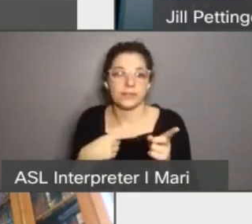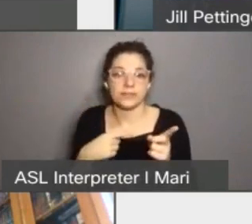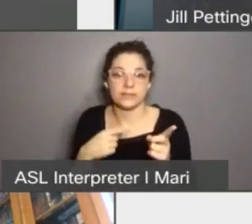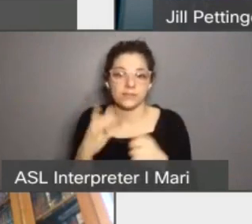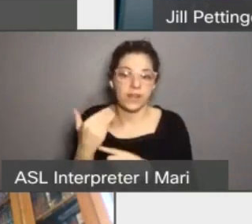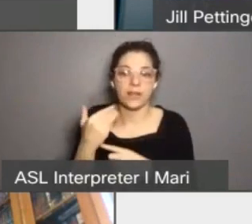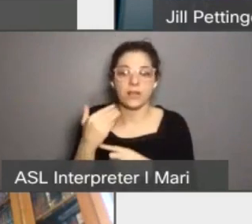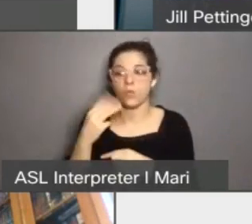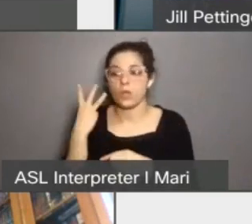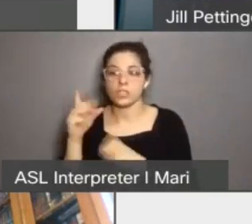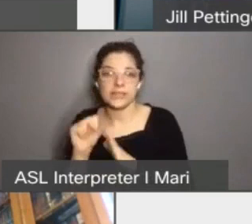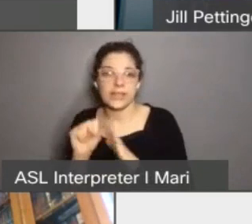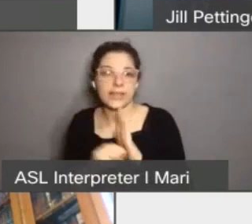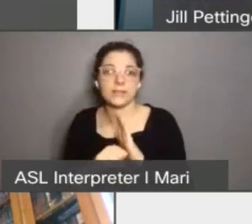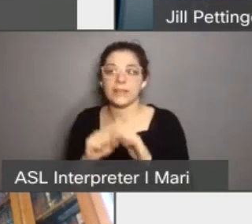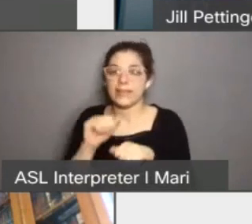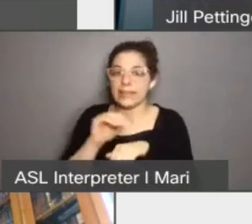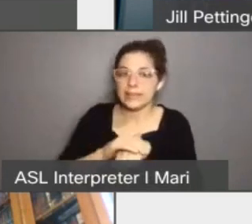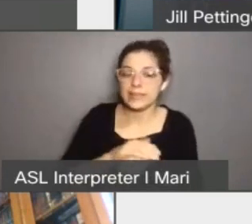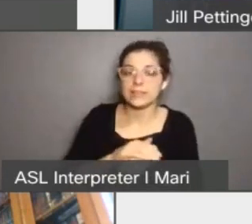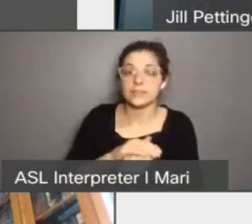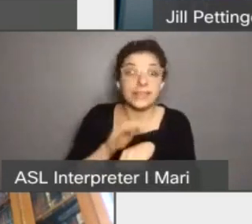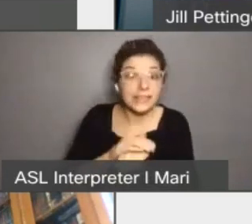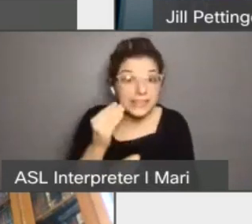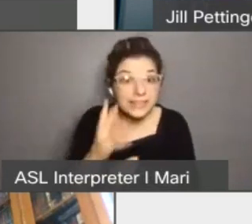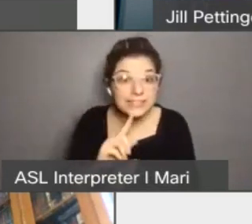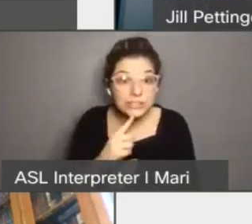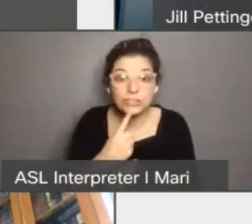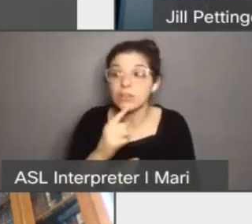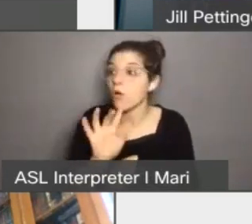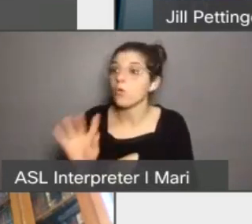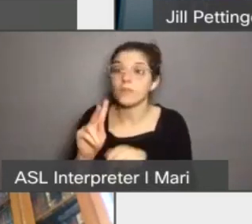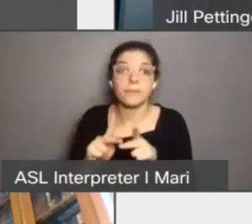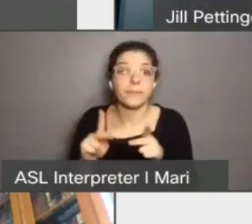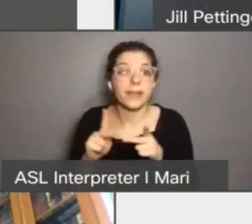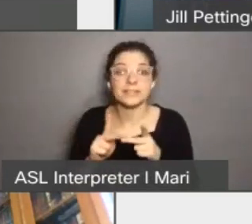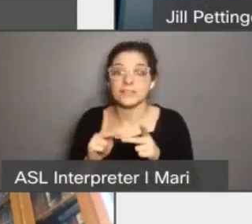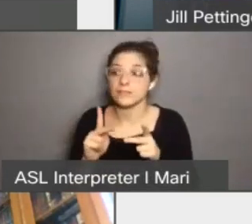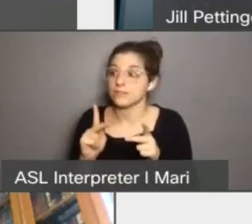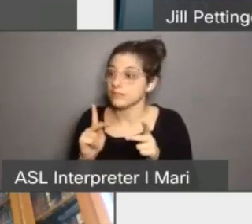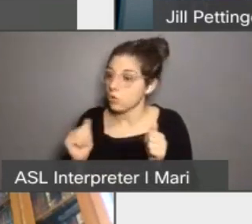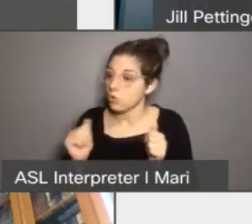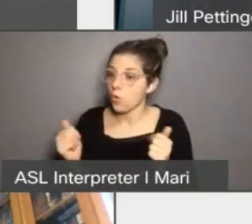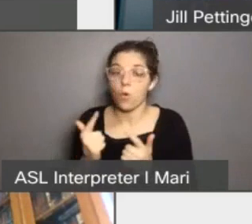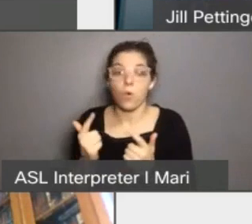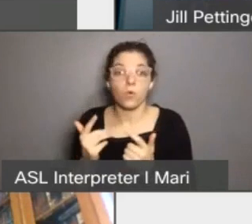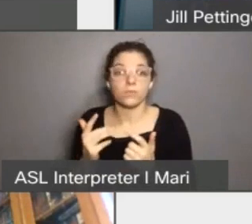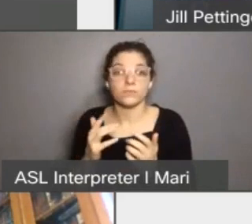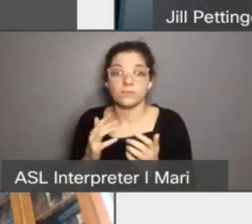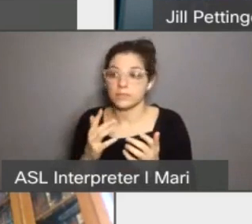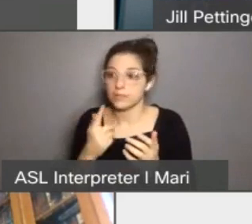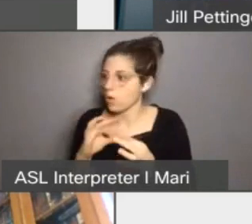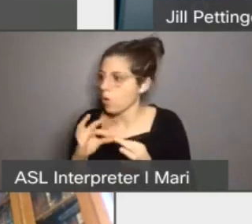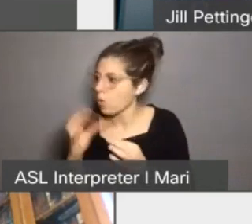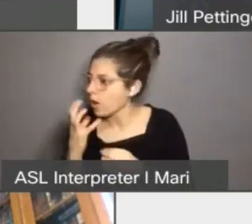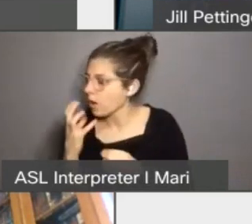Washington State. I've showed people in England, all over the place. Everyone, they're always the same. Wow, that's wrong. Yes, we need